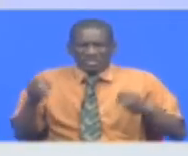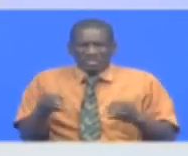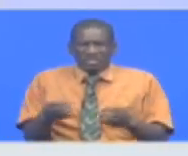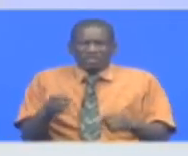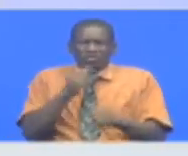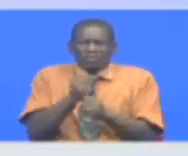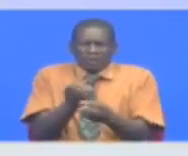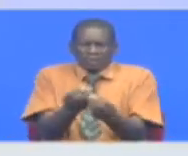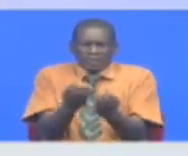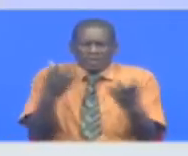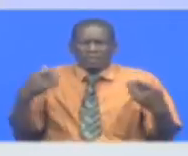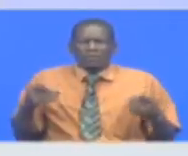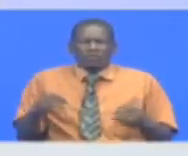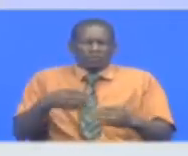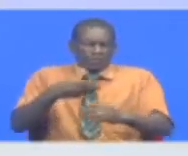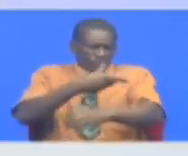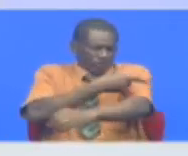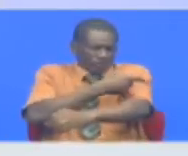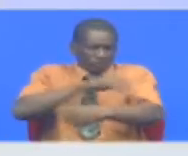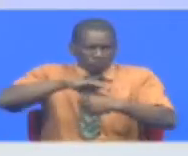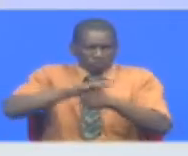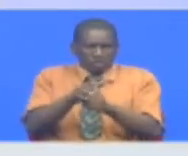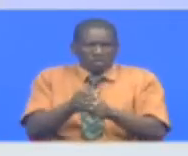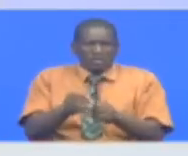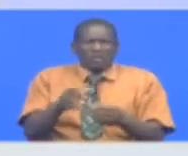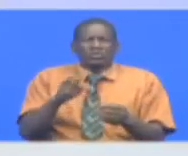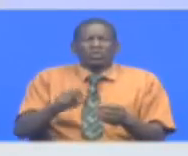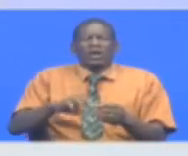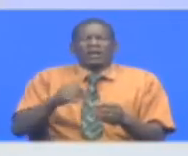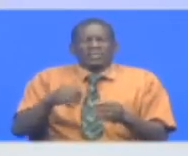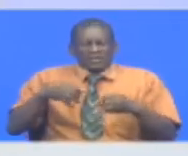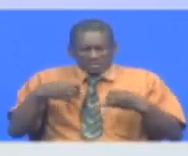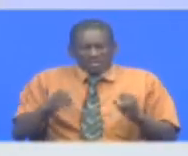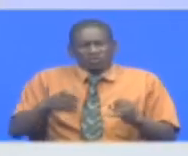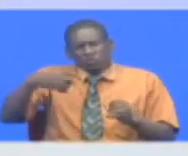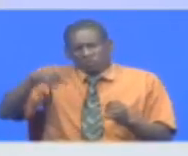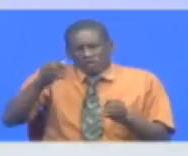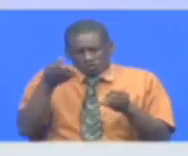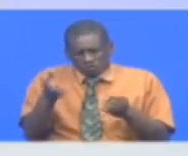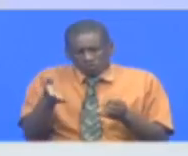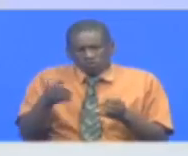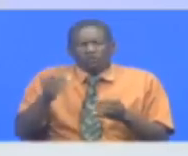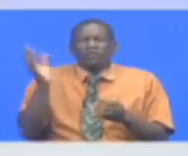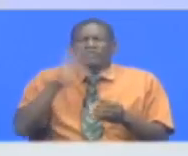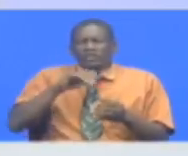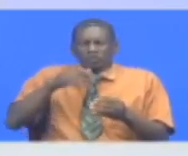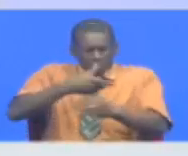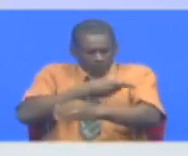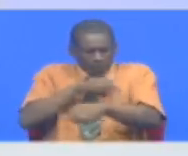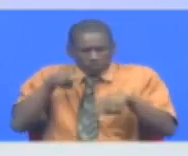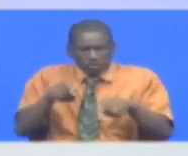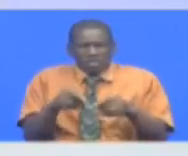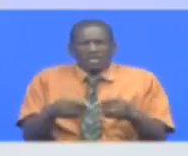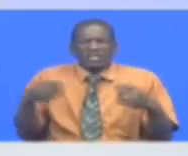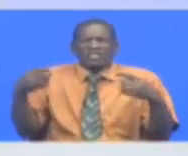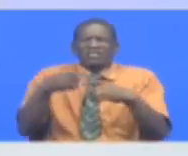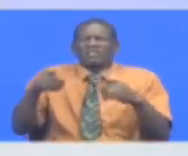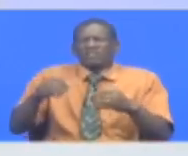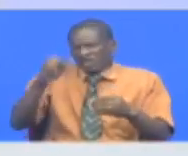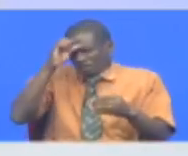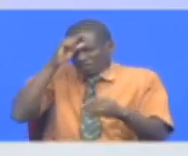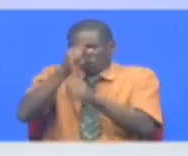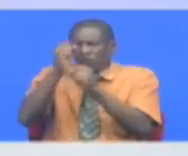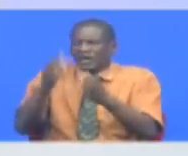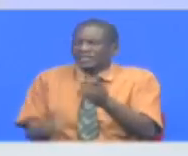population vaccinated, another rush to beat today's vaccination deadline for civil servants was on. Several civil servants showed up today